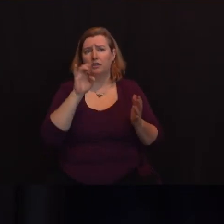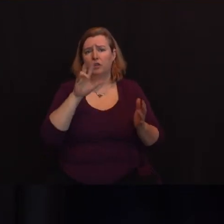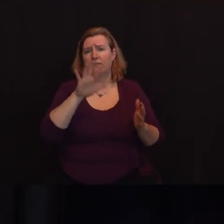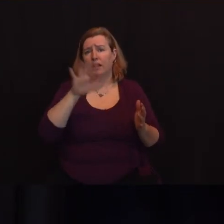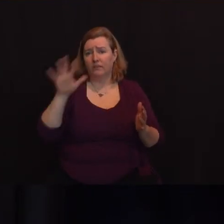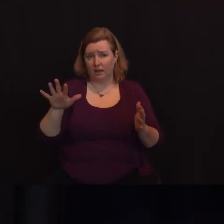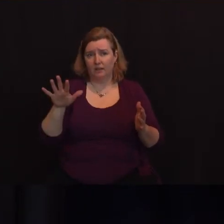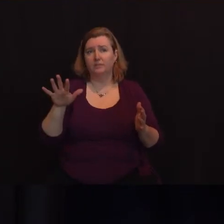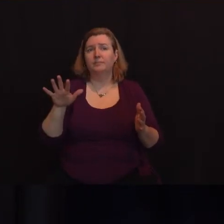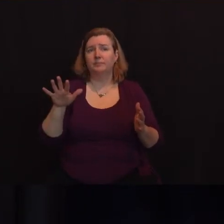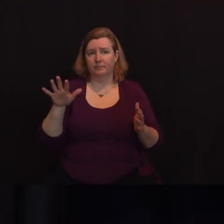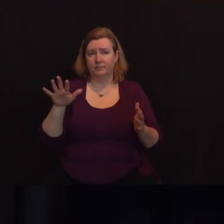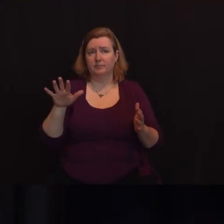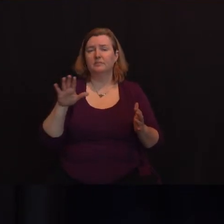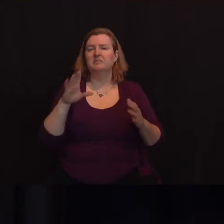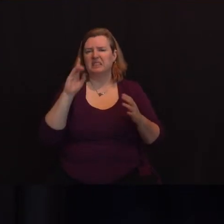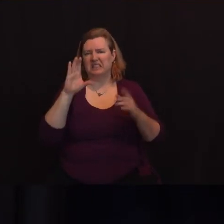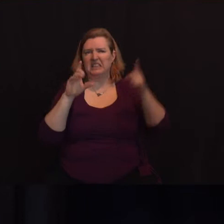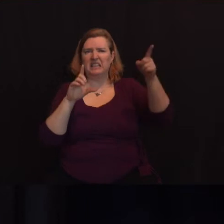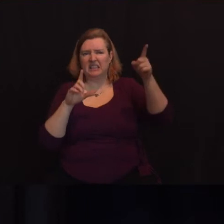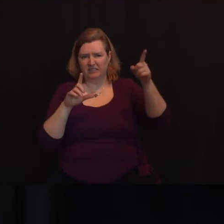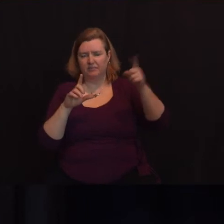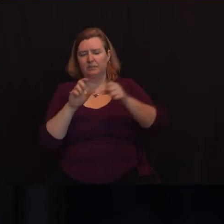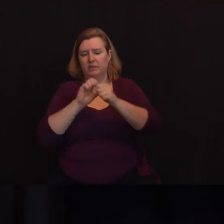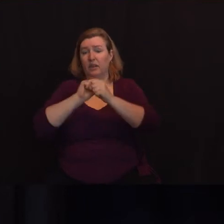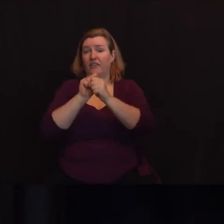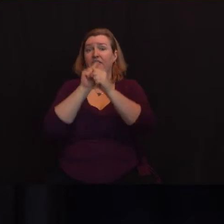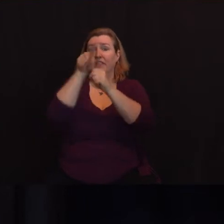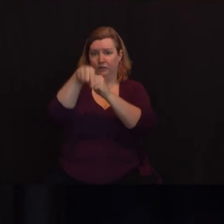CDC variants of concern.